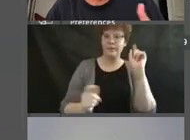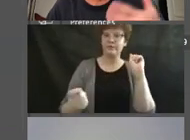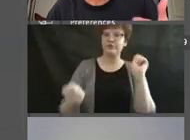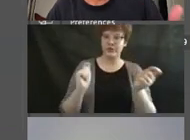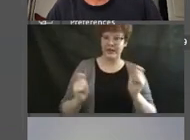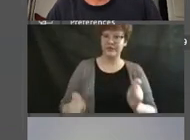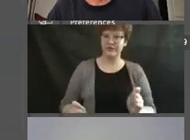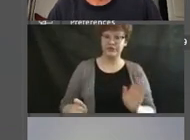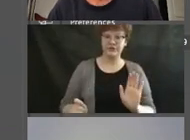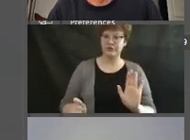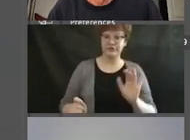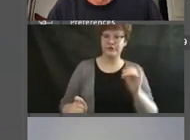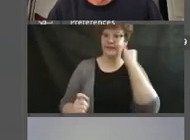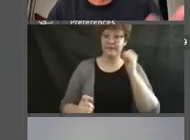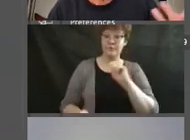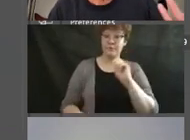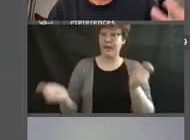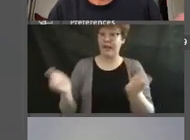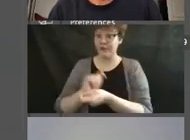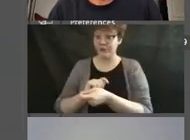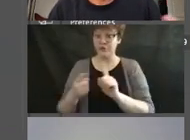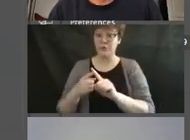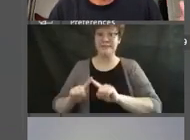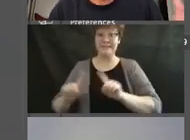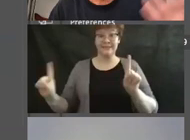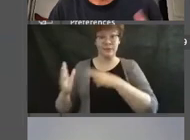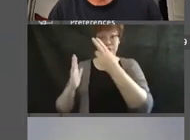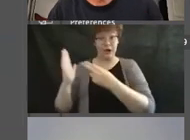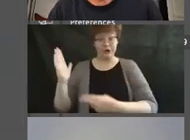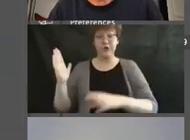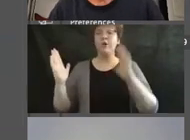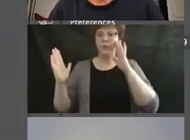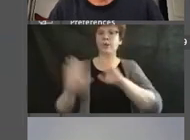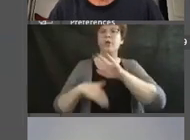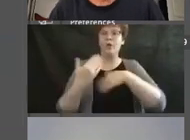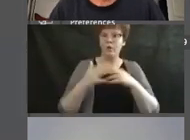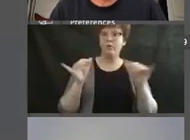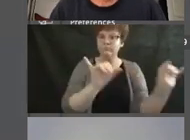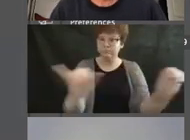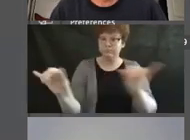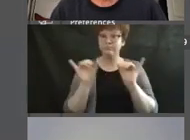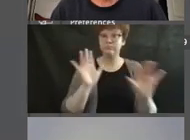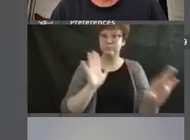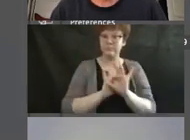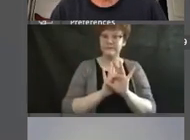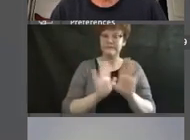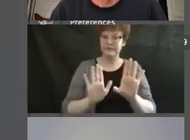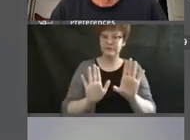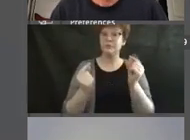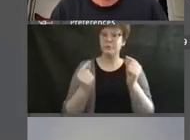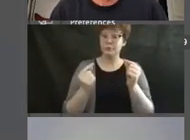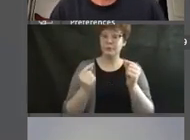if you switch to a different brush. So you just have to remember, which I didn't, is to deselect those